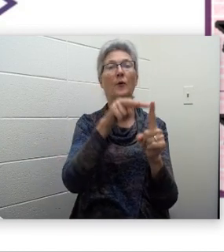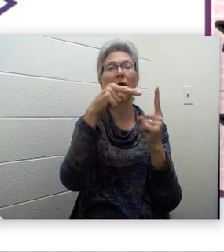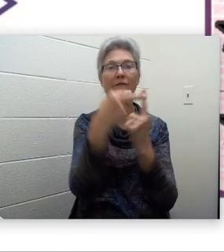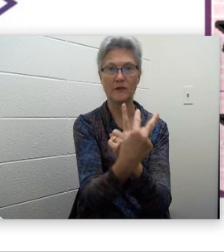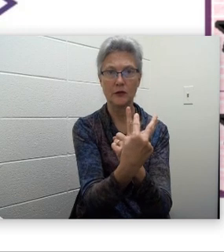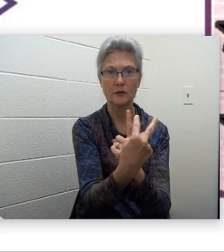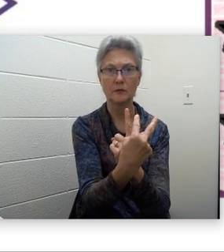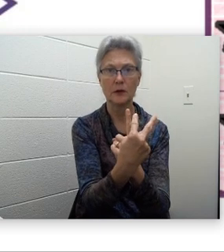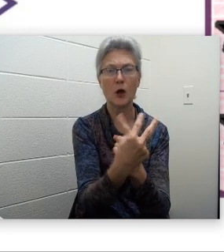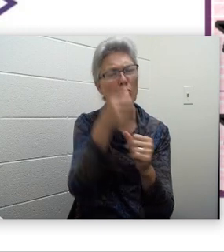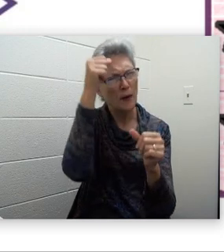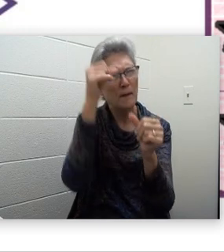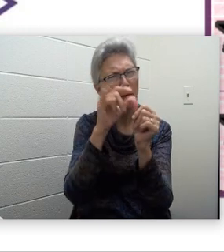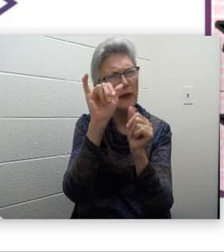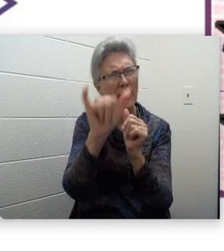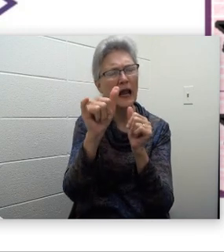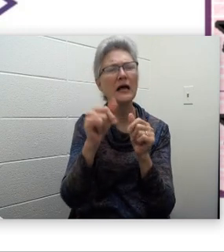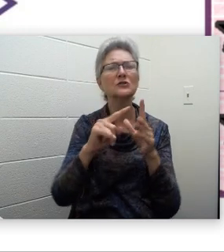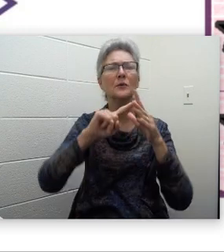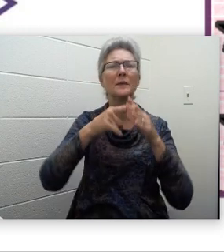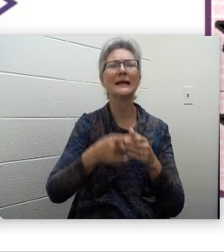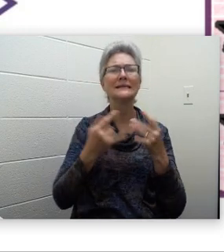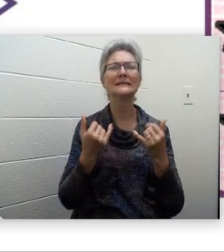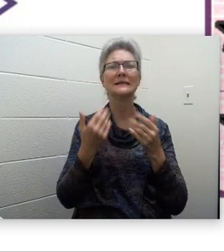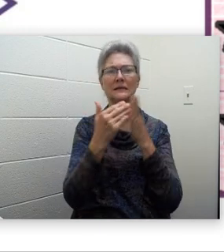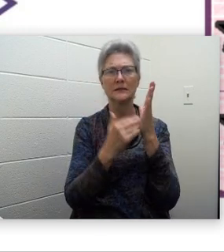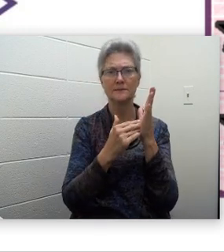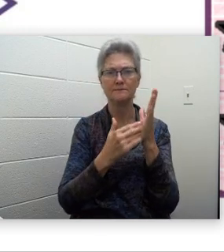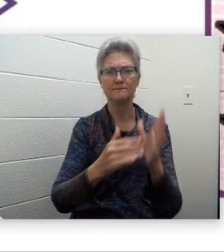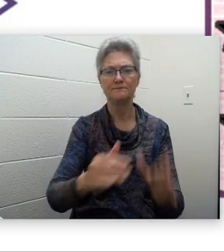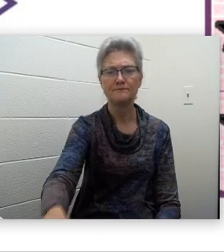view, and keep that in mind as we begin today's lesson.